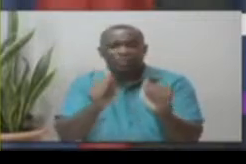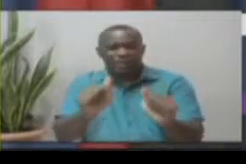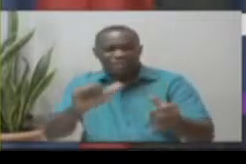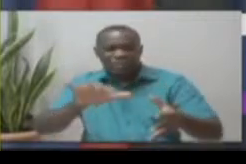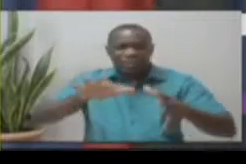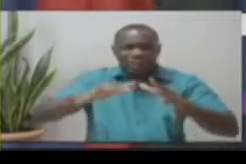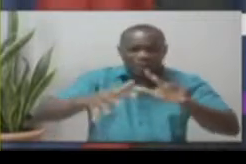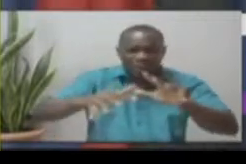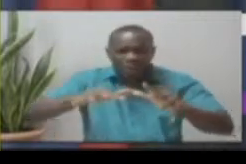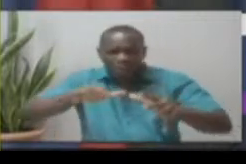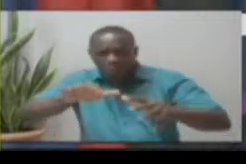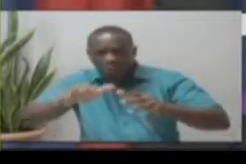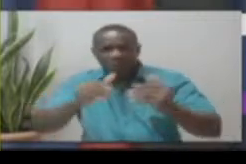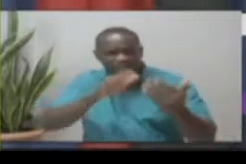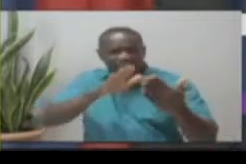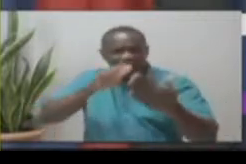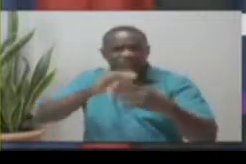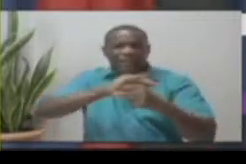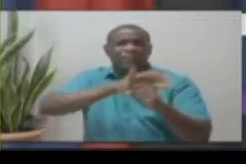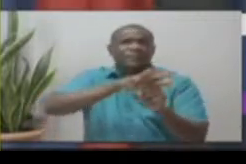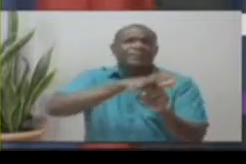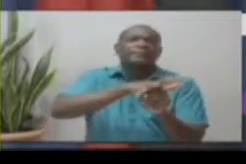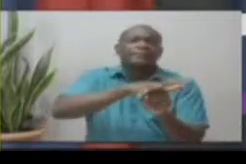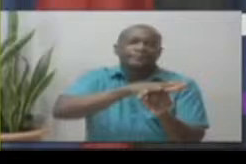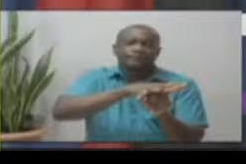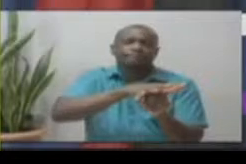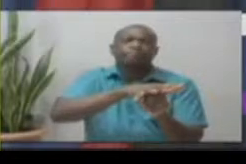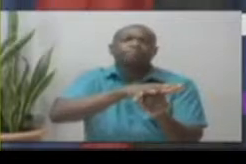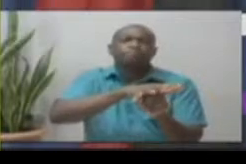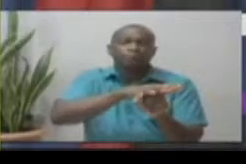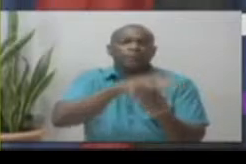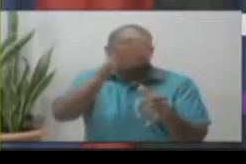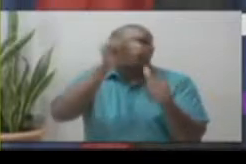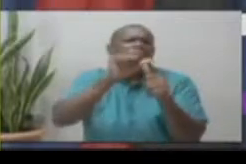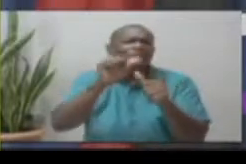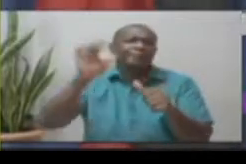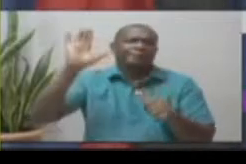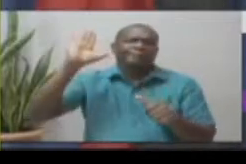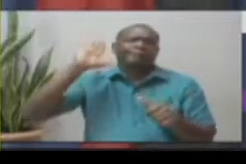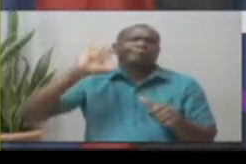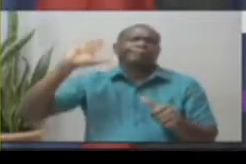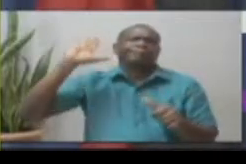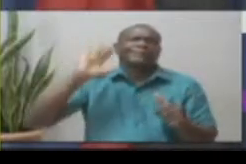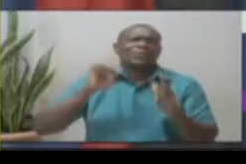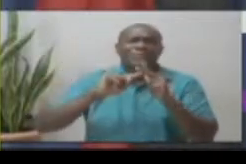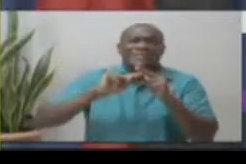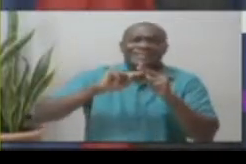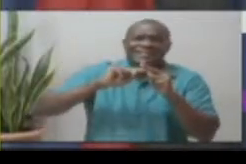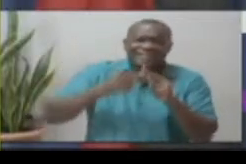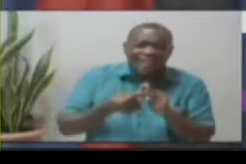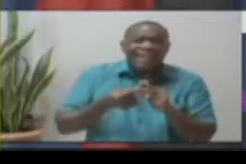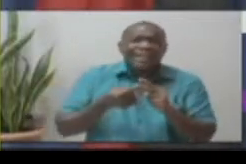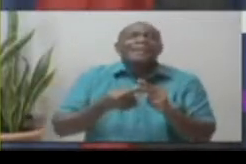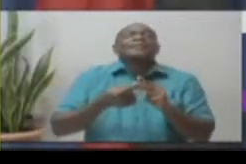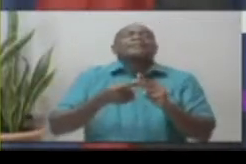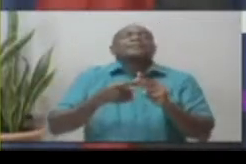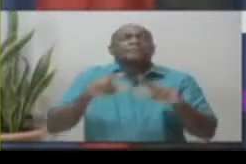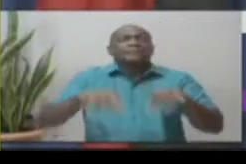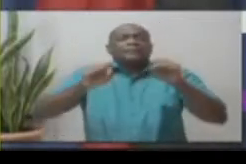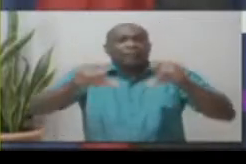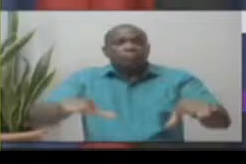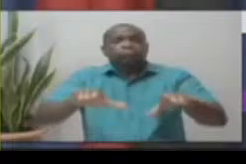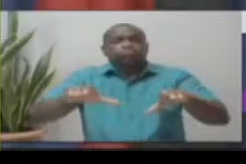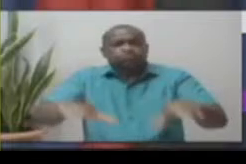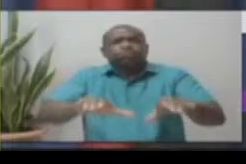You may recall that when we just started to take action in